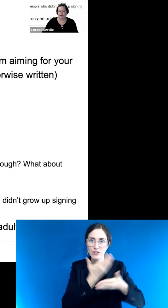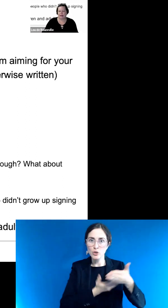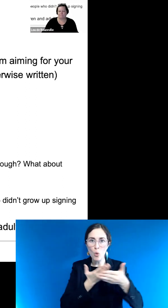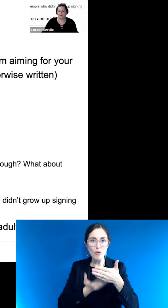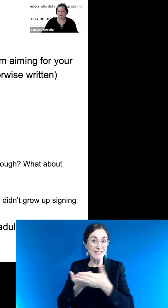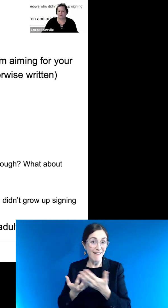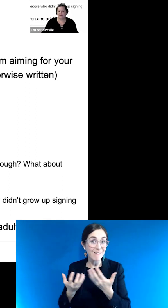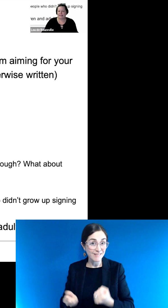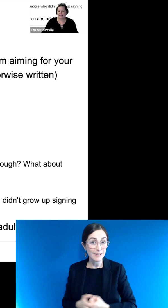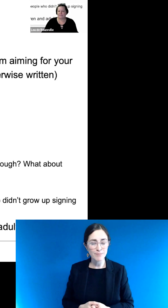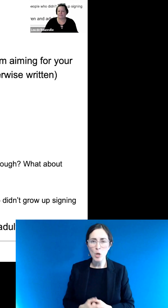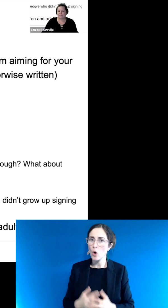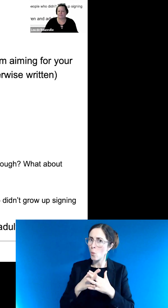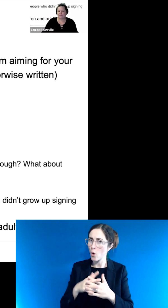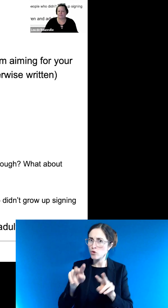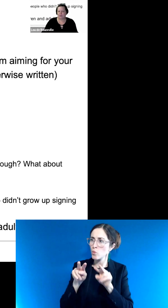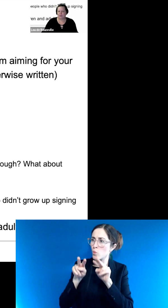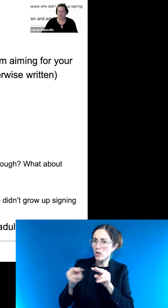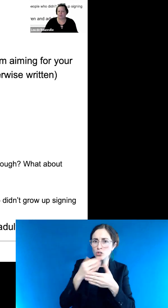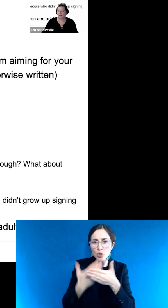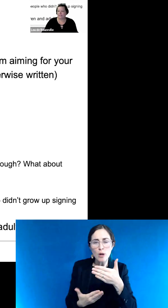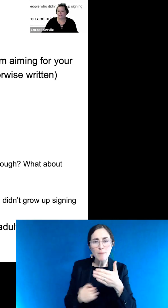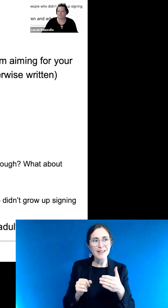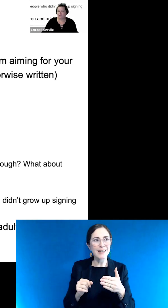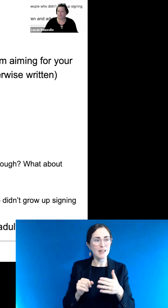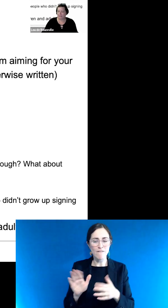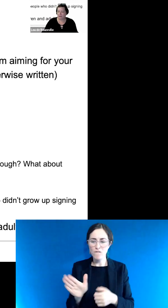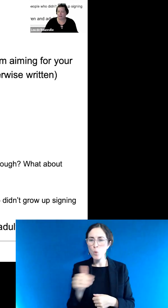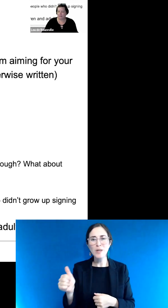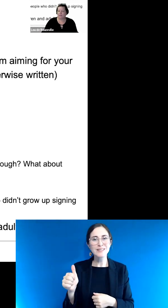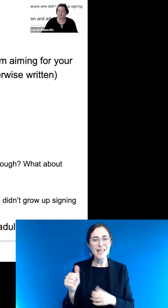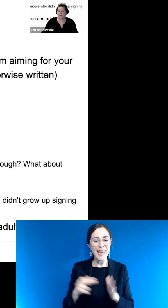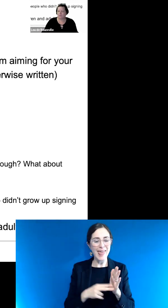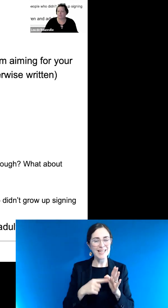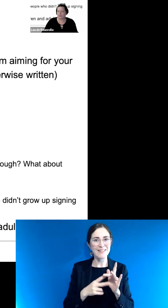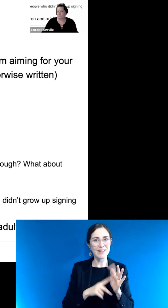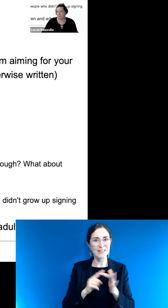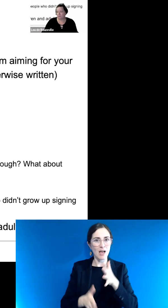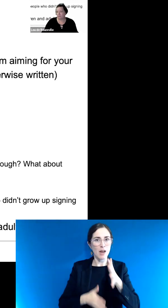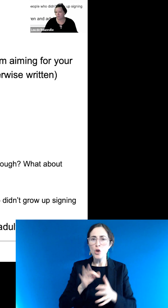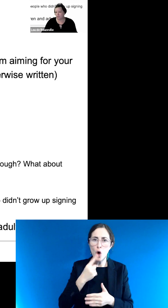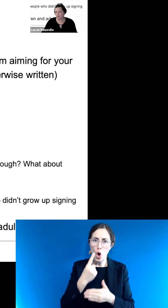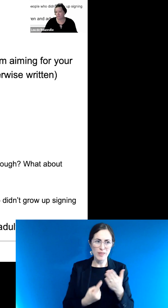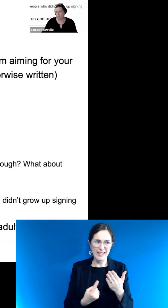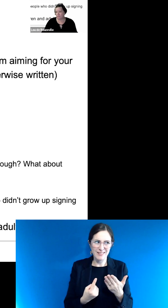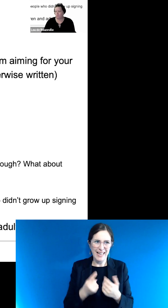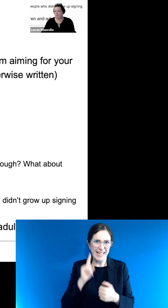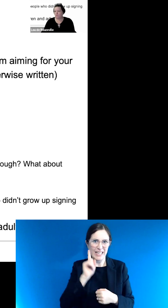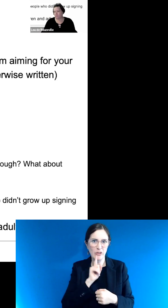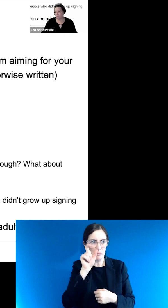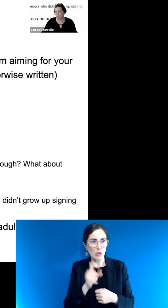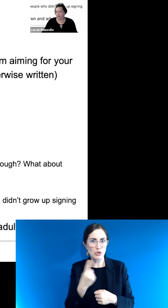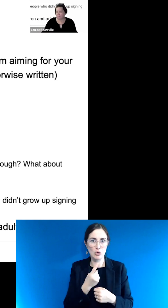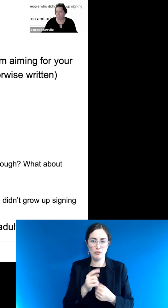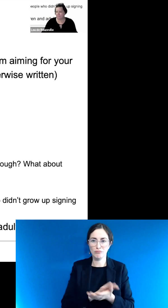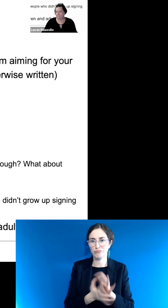fluent native signers, or at least very fluent deaf signers, not some hearing person who's just learnt to sign and wants to